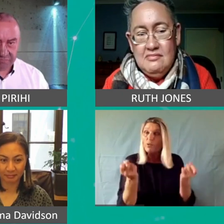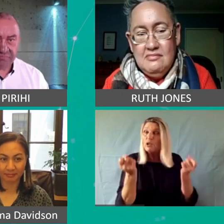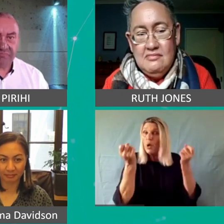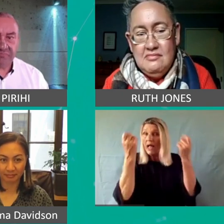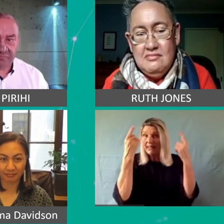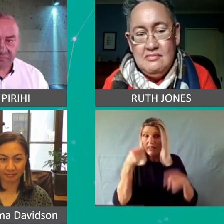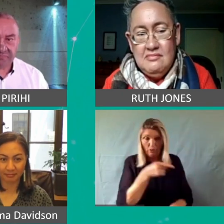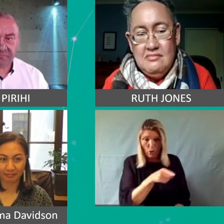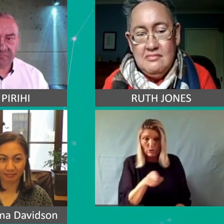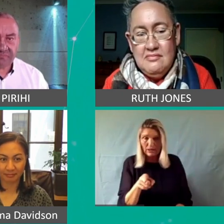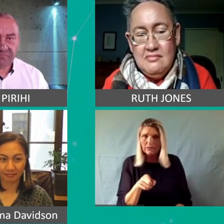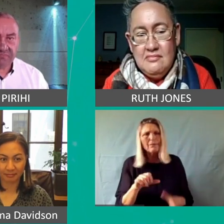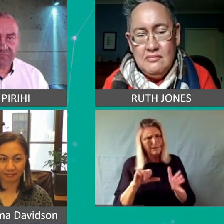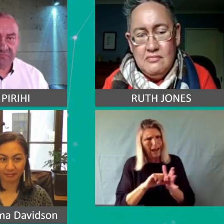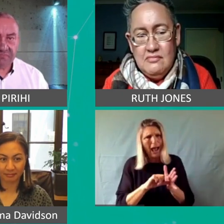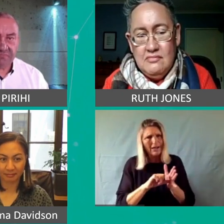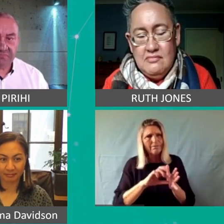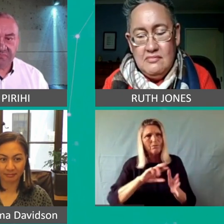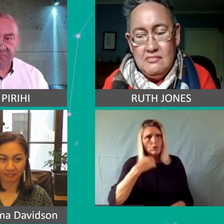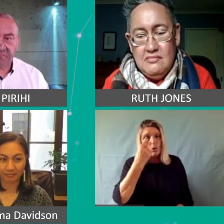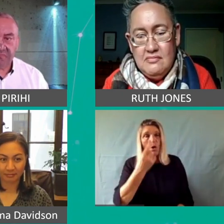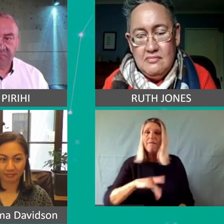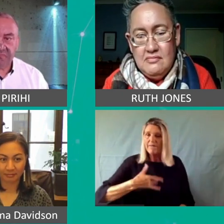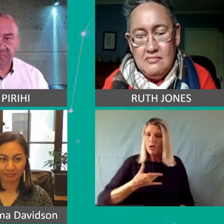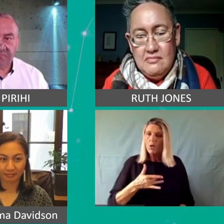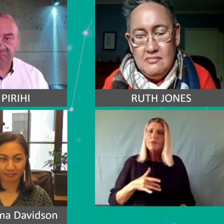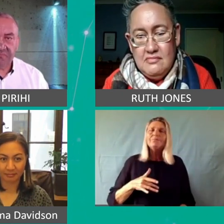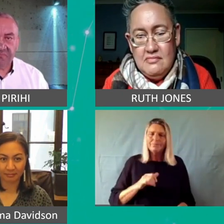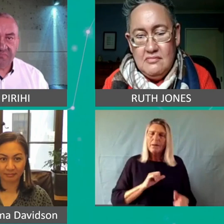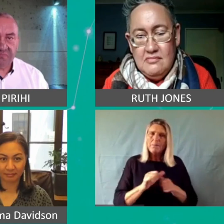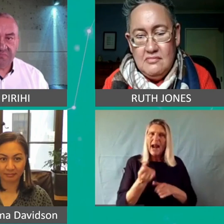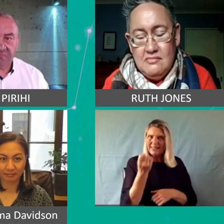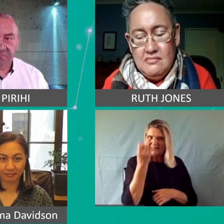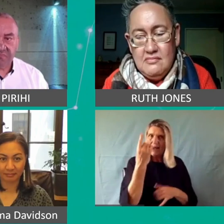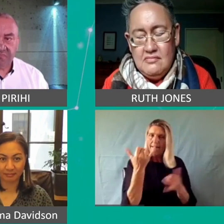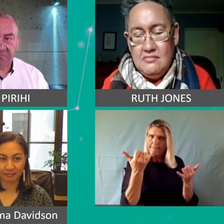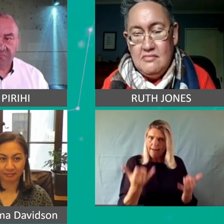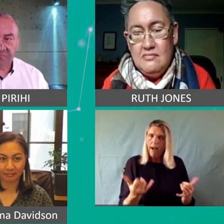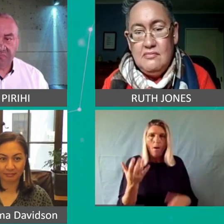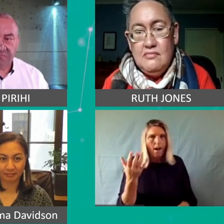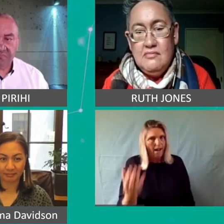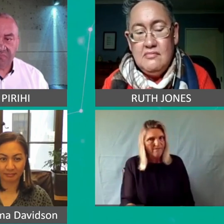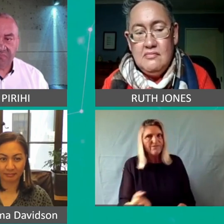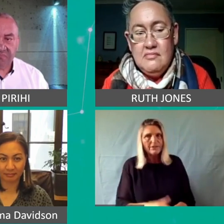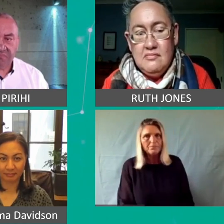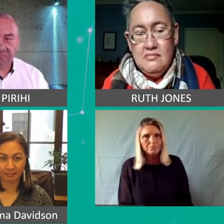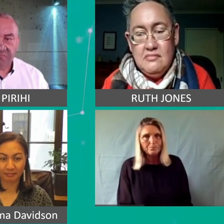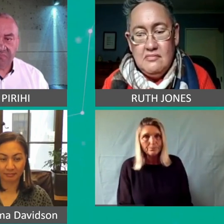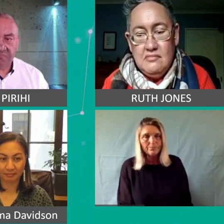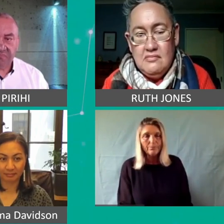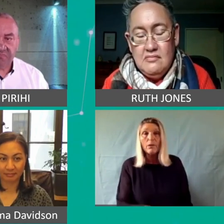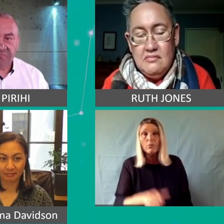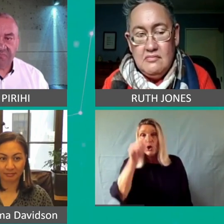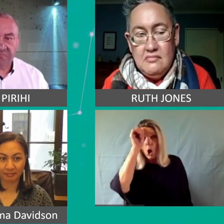So I think, you know, we're at a much better place in understanding some of those things, and we certainly know, we understand that